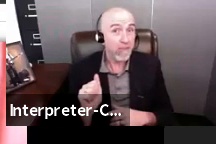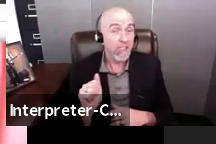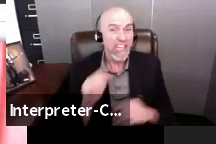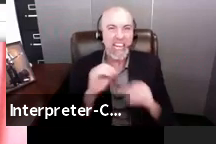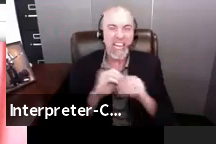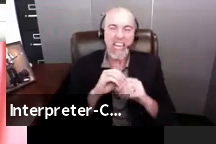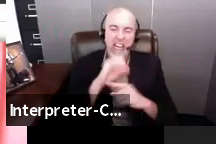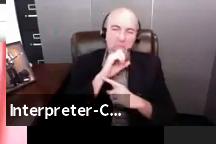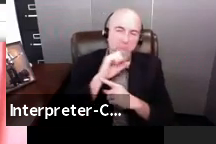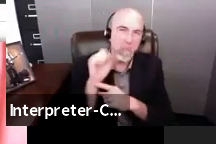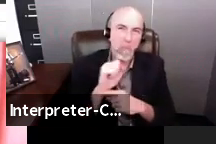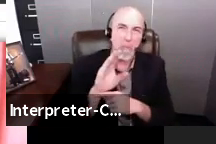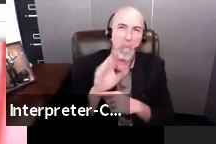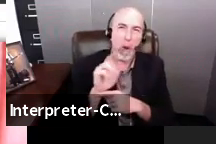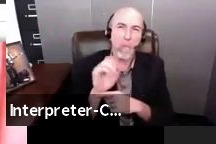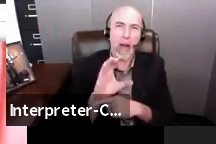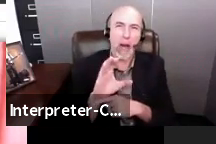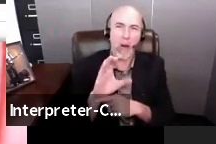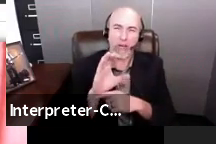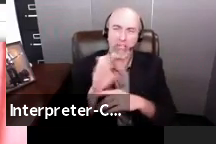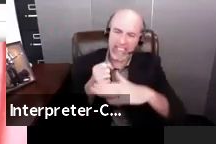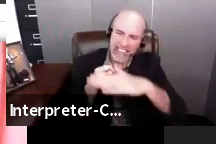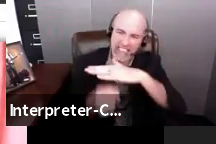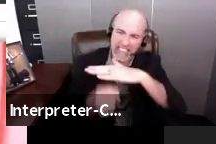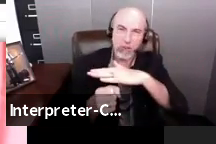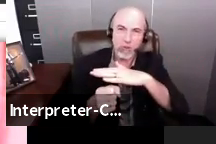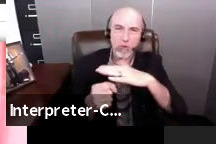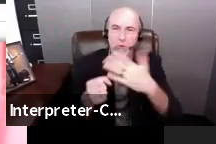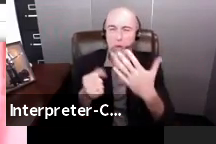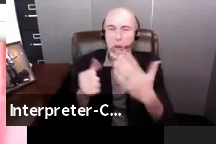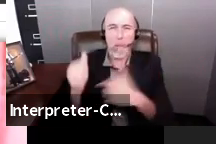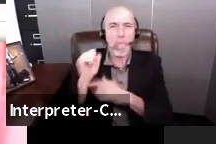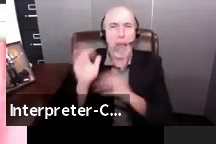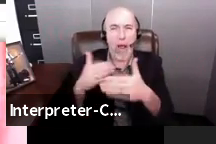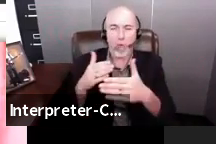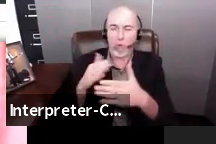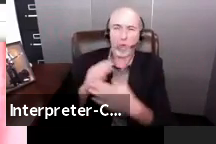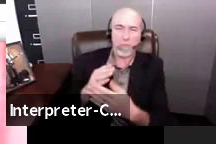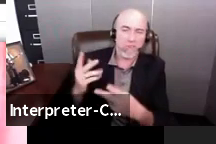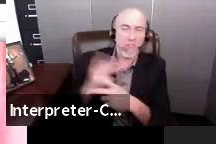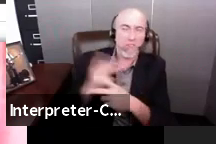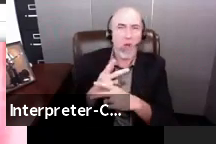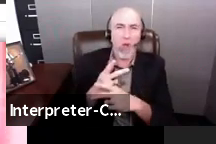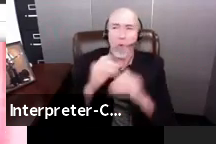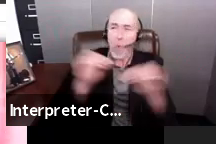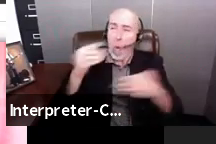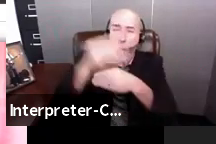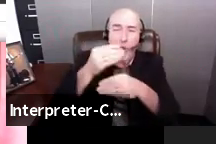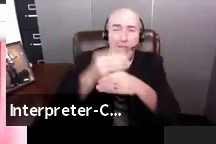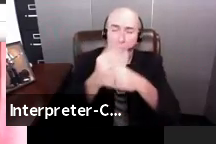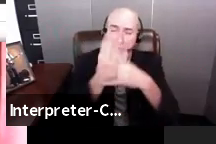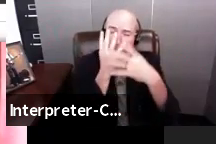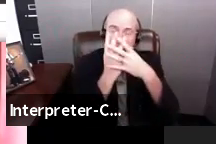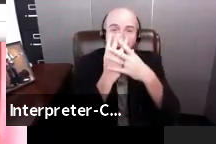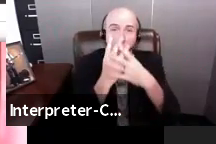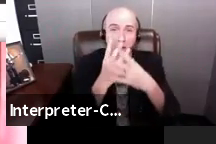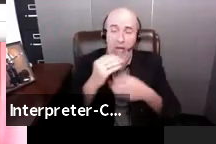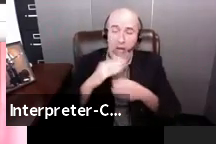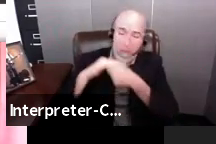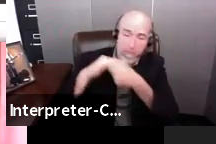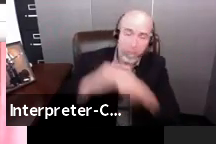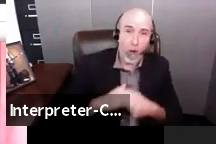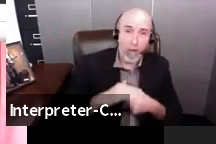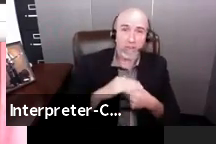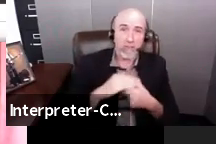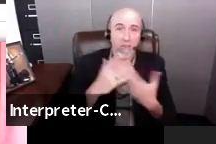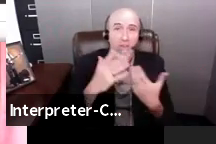barbaric institutions, backrooms, and worse, windowless cells of oppressive perceptions for the lack